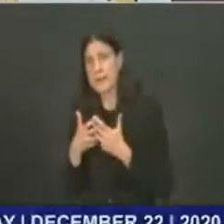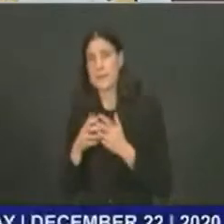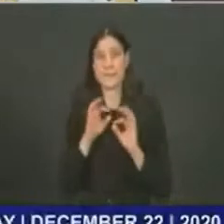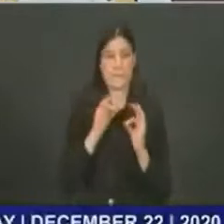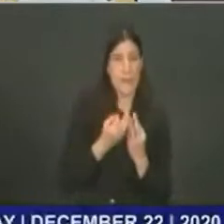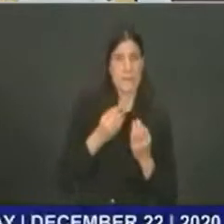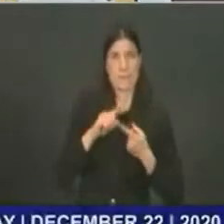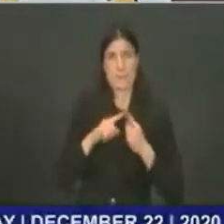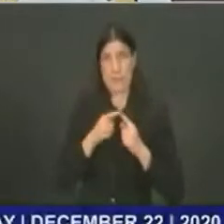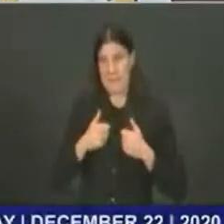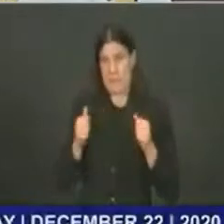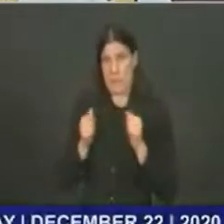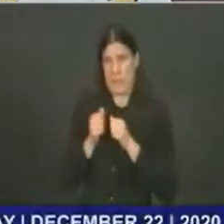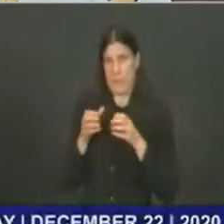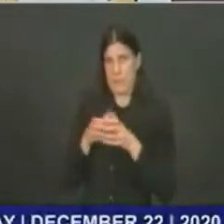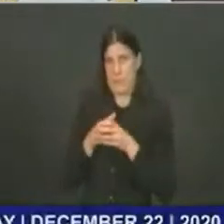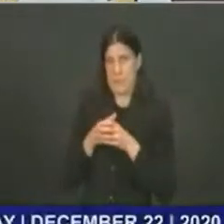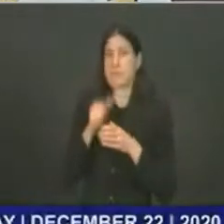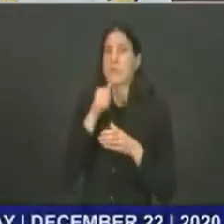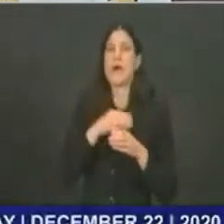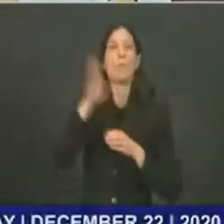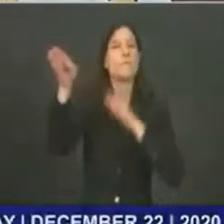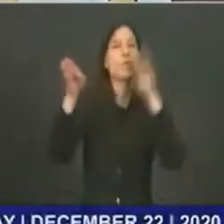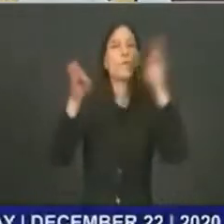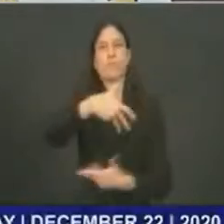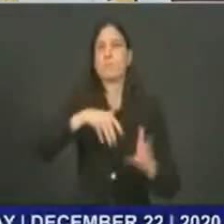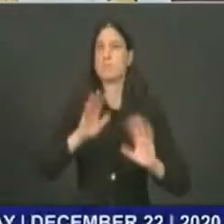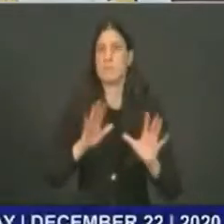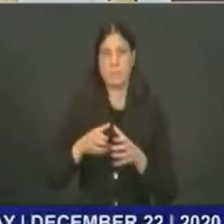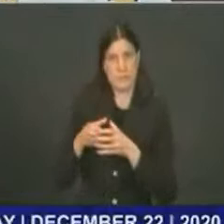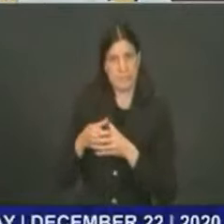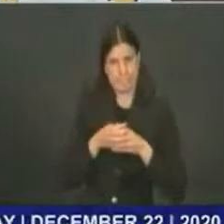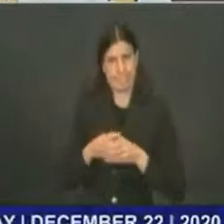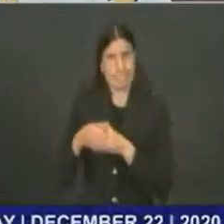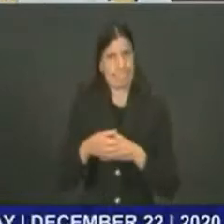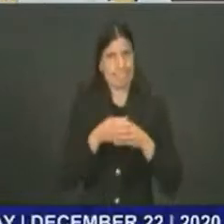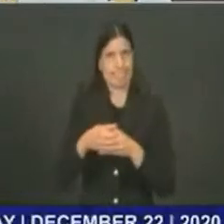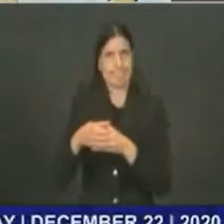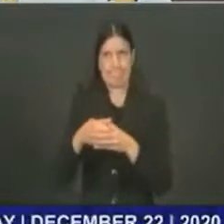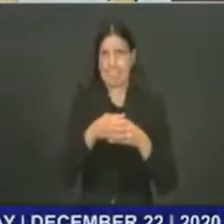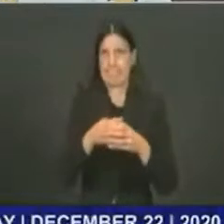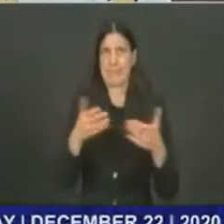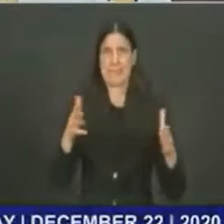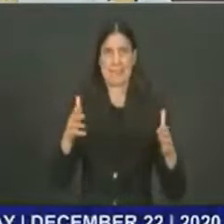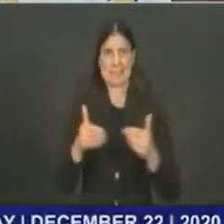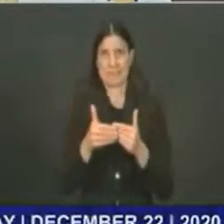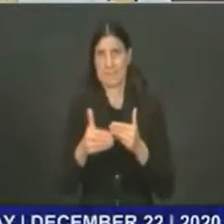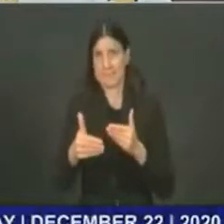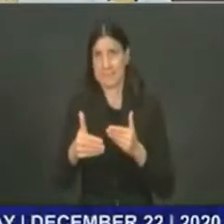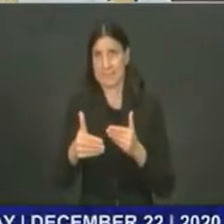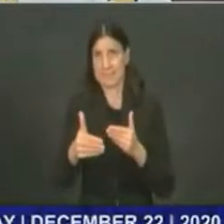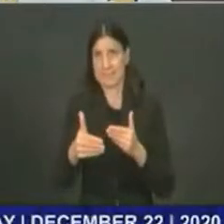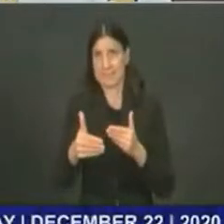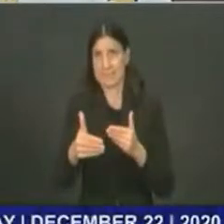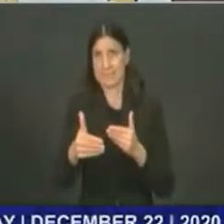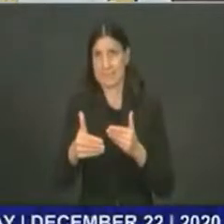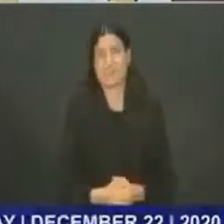your gratitude and your warmth this year. And please remember those people who, for one reason or another, might